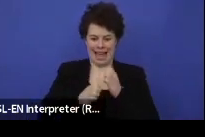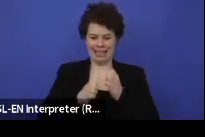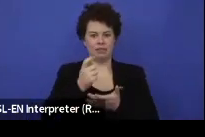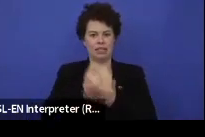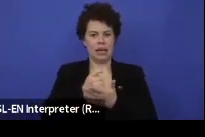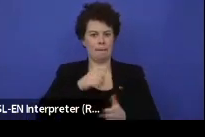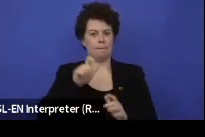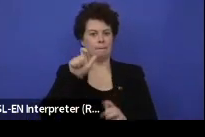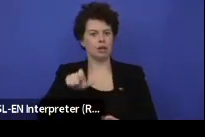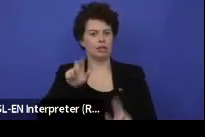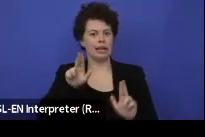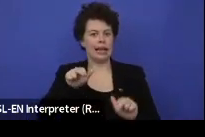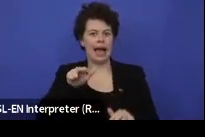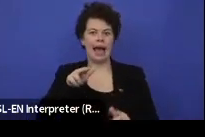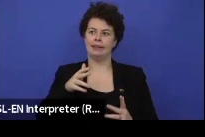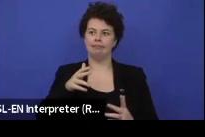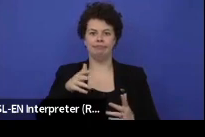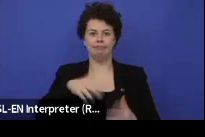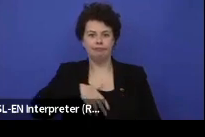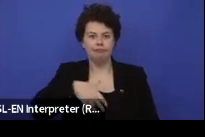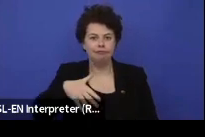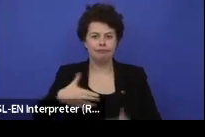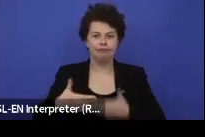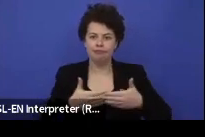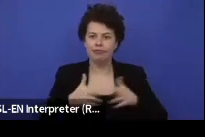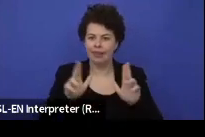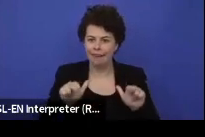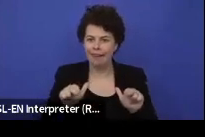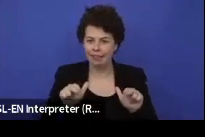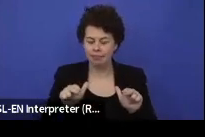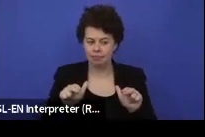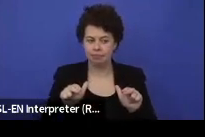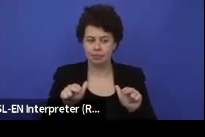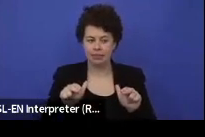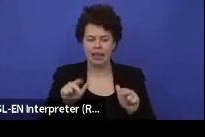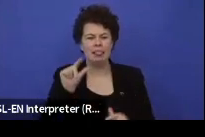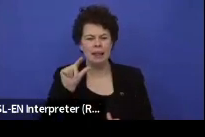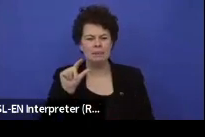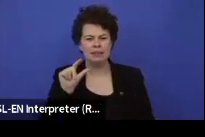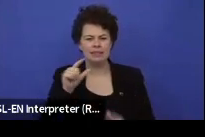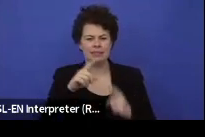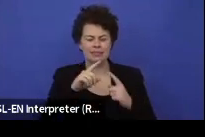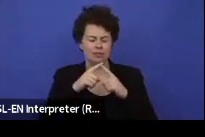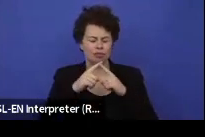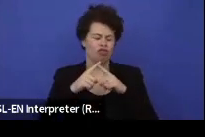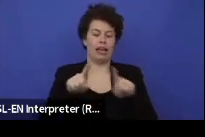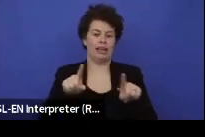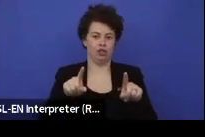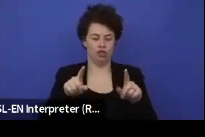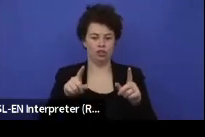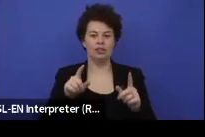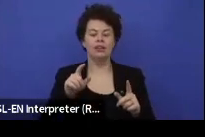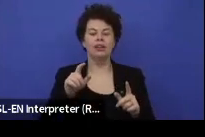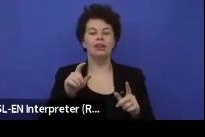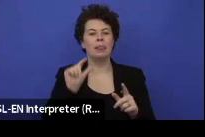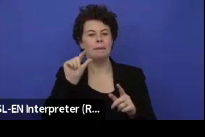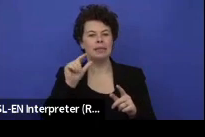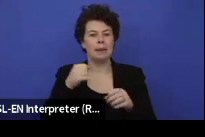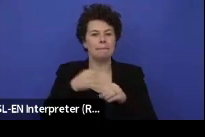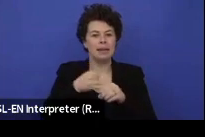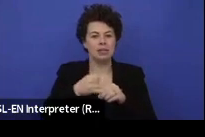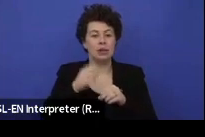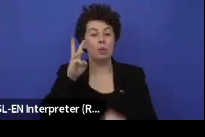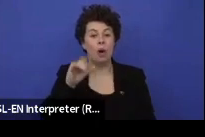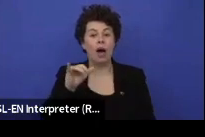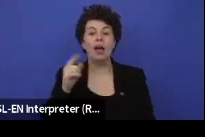years. And it's a bizarre thing, if you like, a medical thing, because it can only be